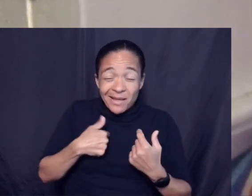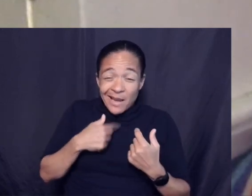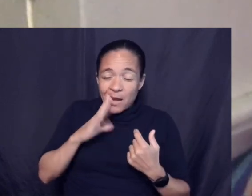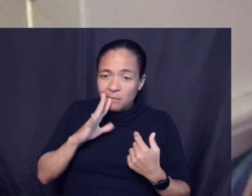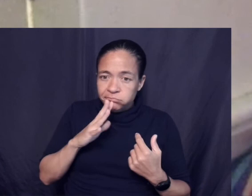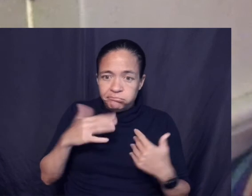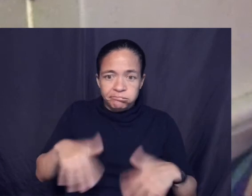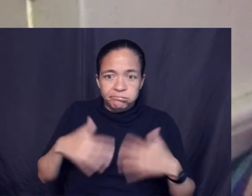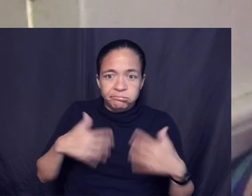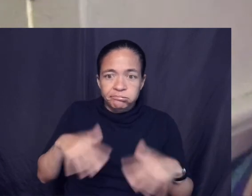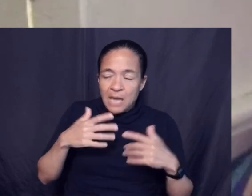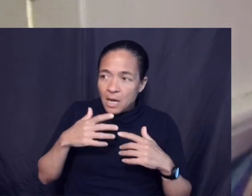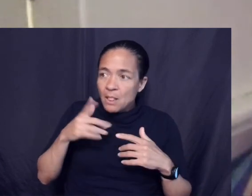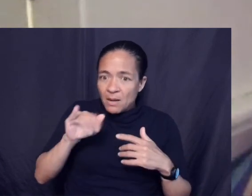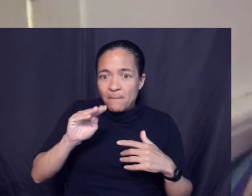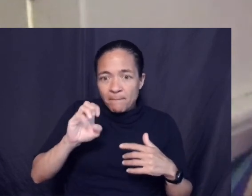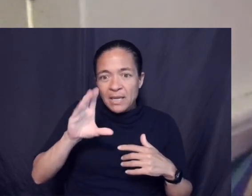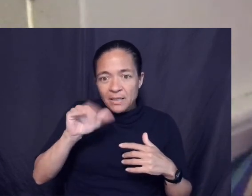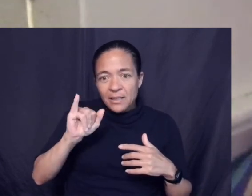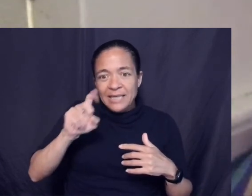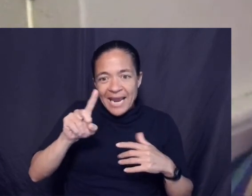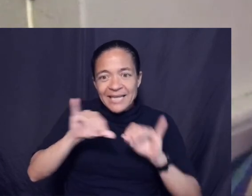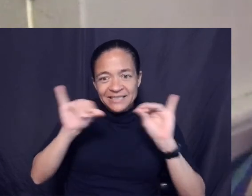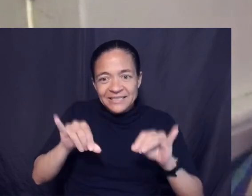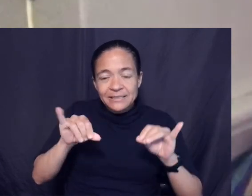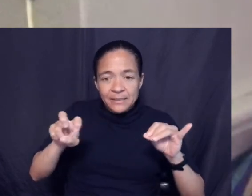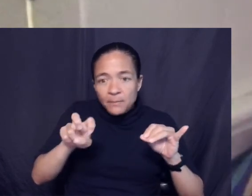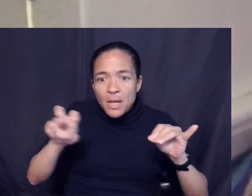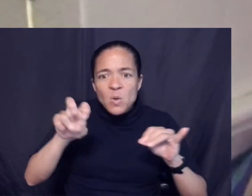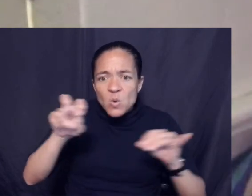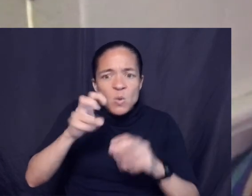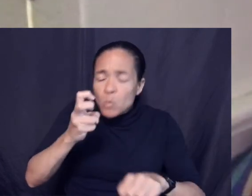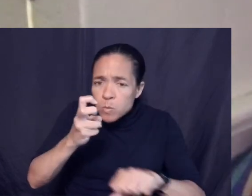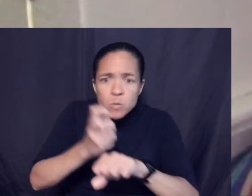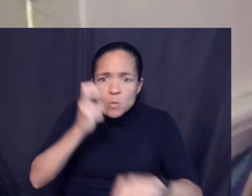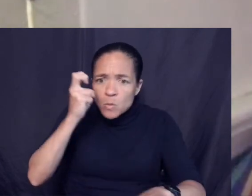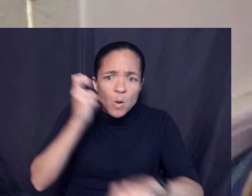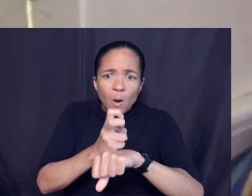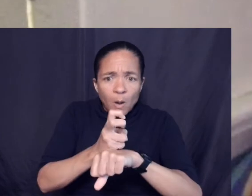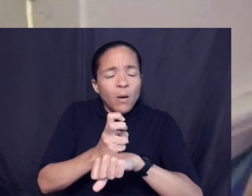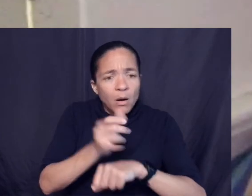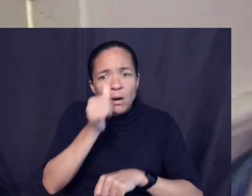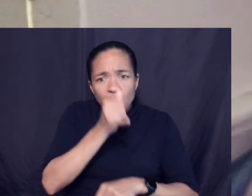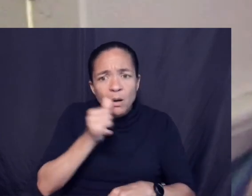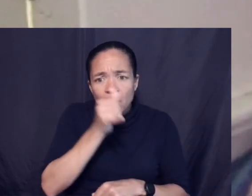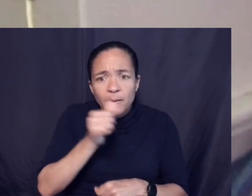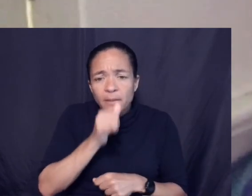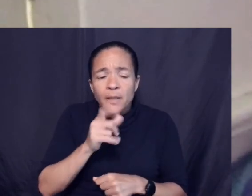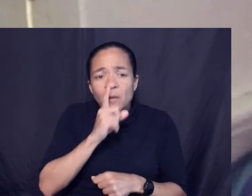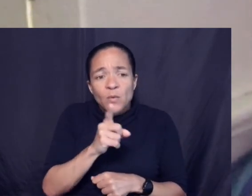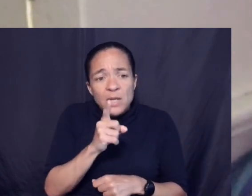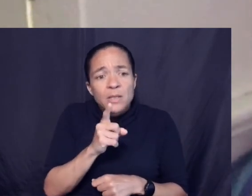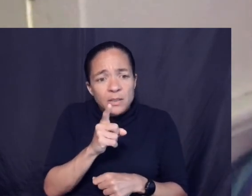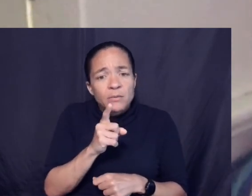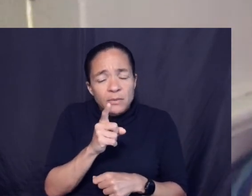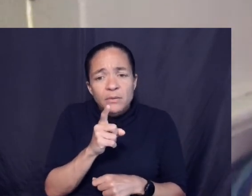by how difficult it's been to navigate the Medicaid system in our state and how hard it's been to